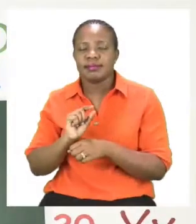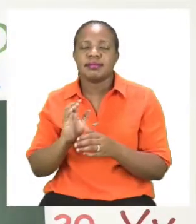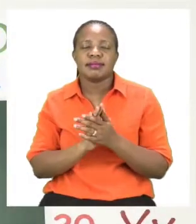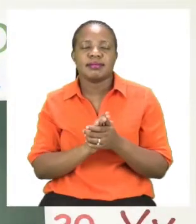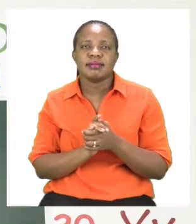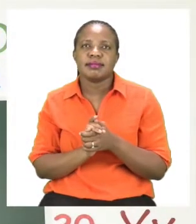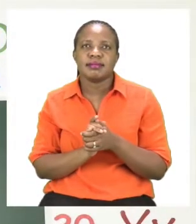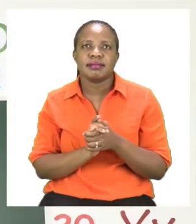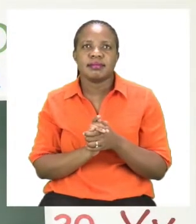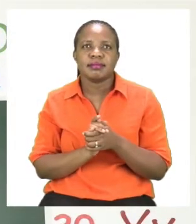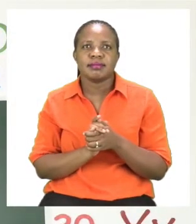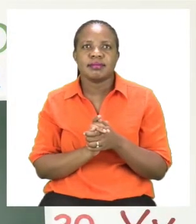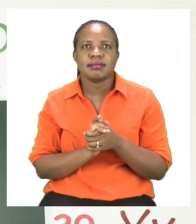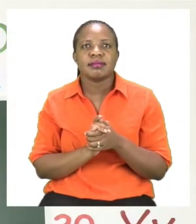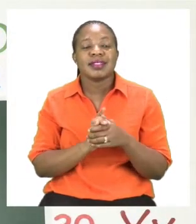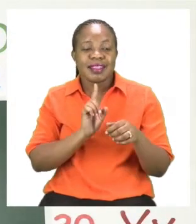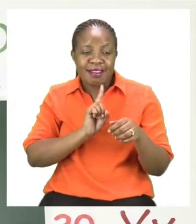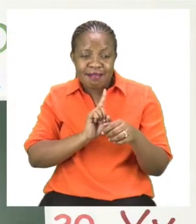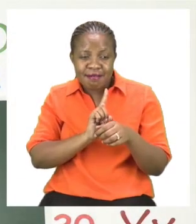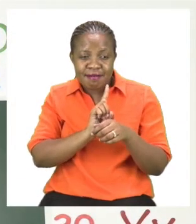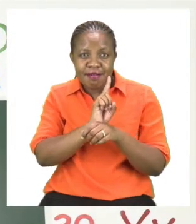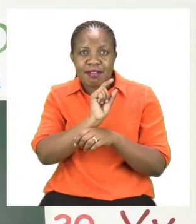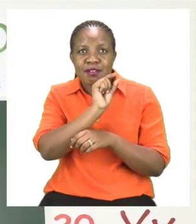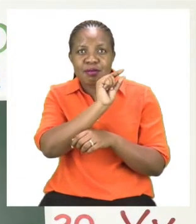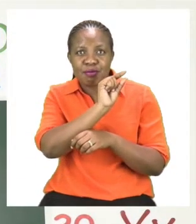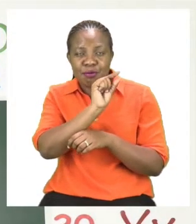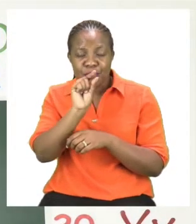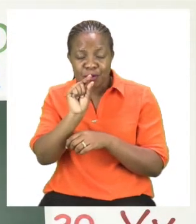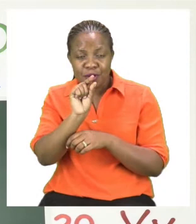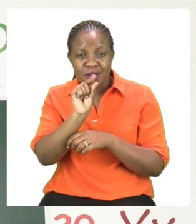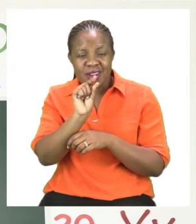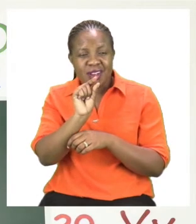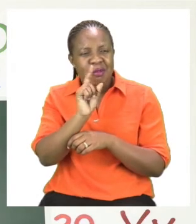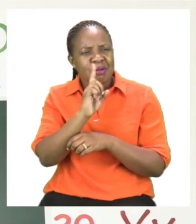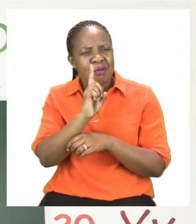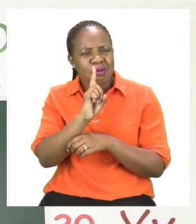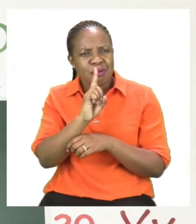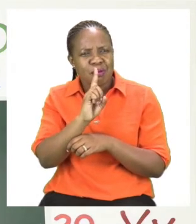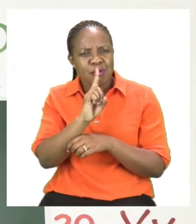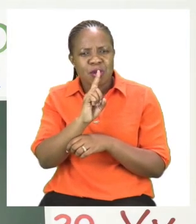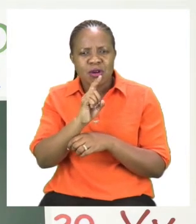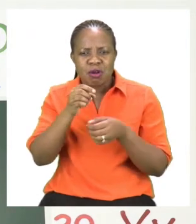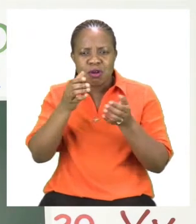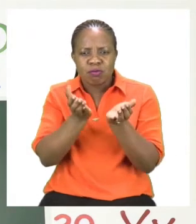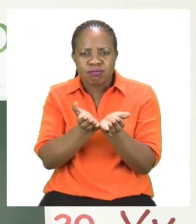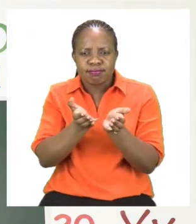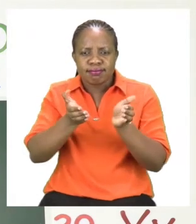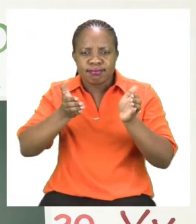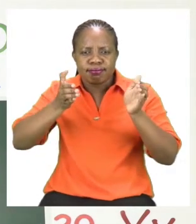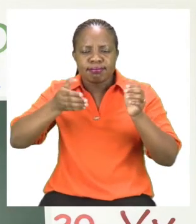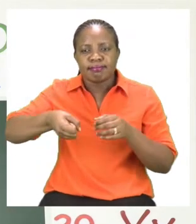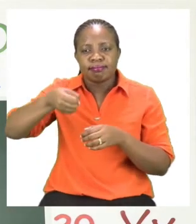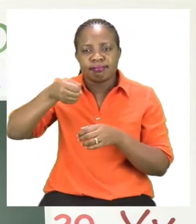the word basket. Now, if you see the number and it is going across like